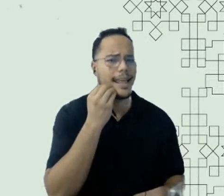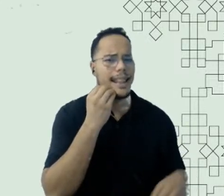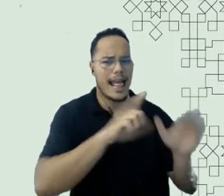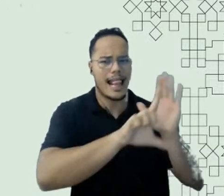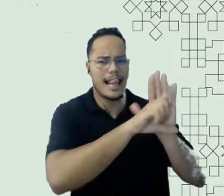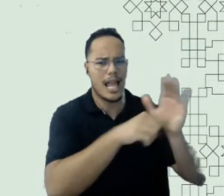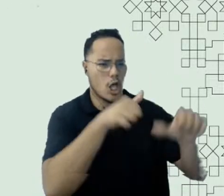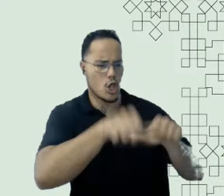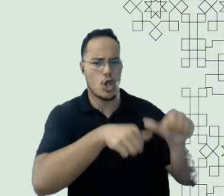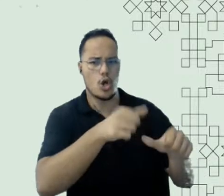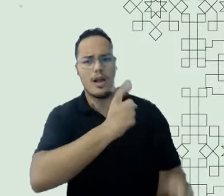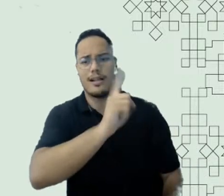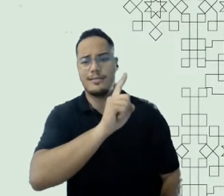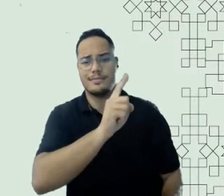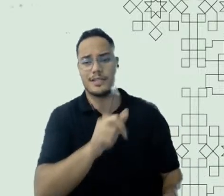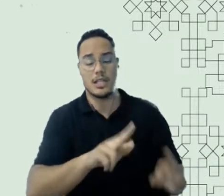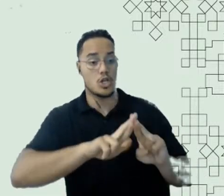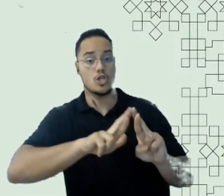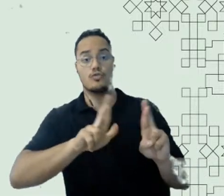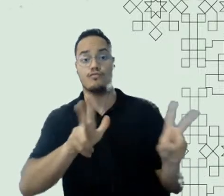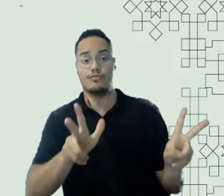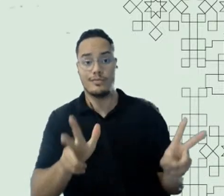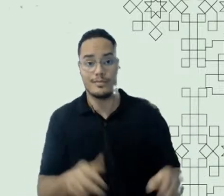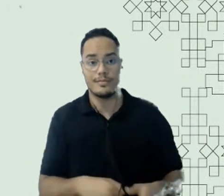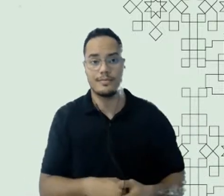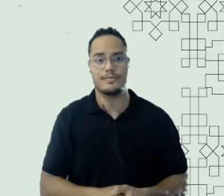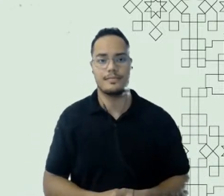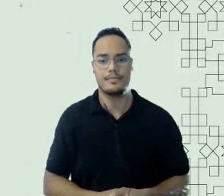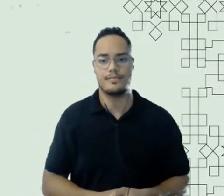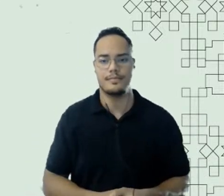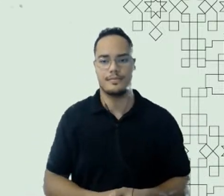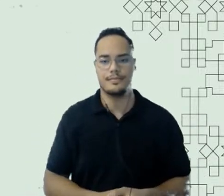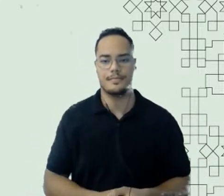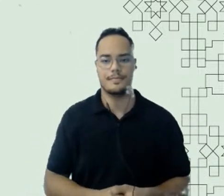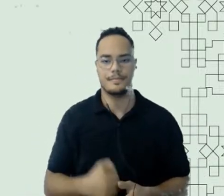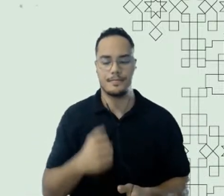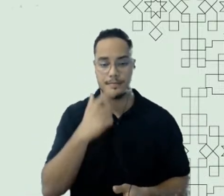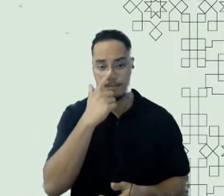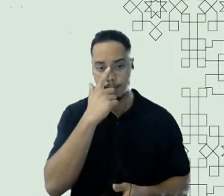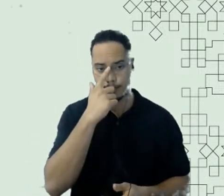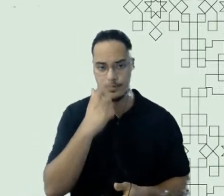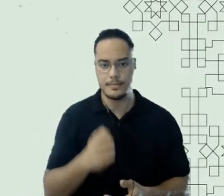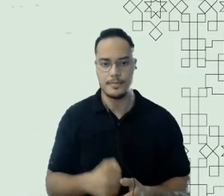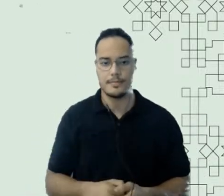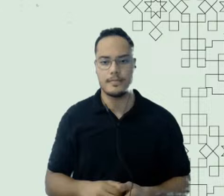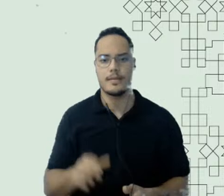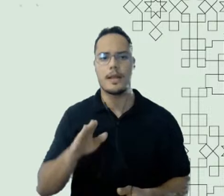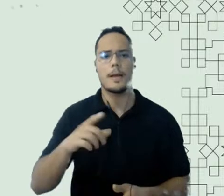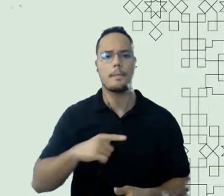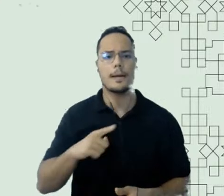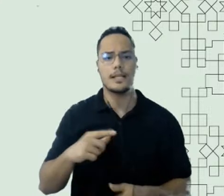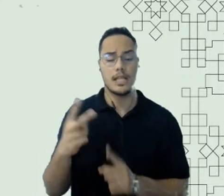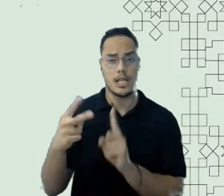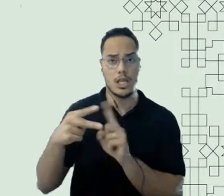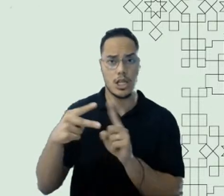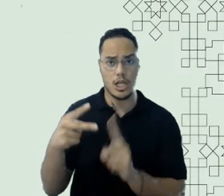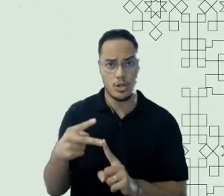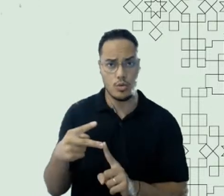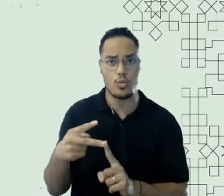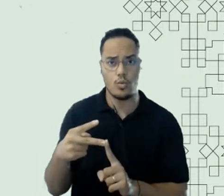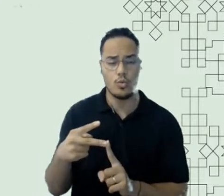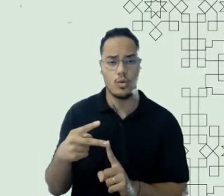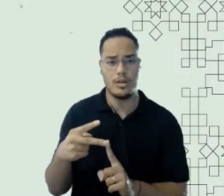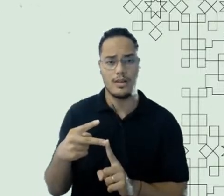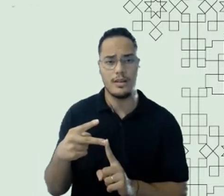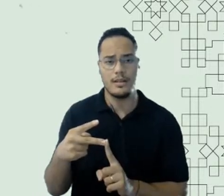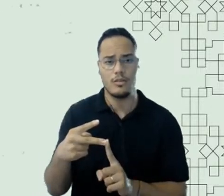would pursue. And actually, we have two directives that are really major, or they are